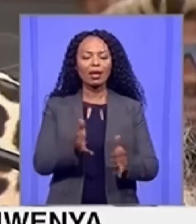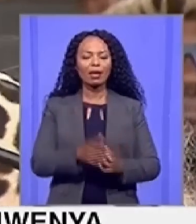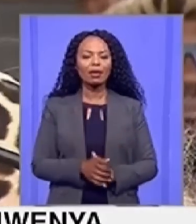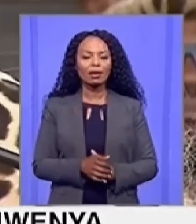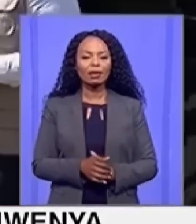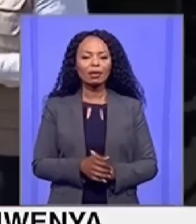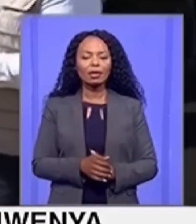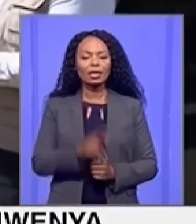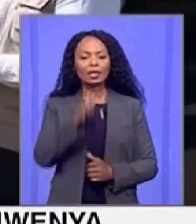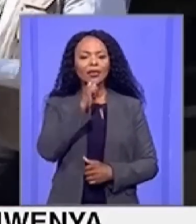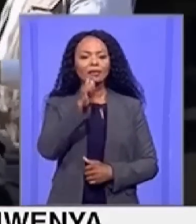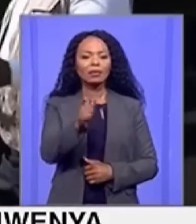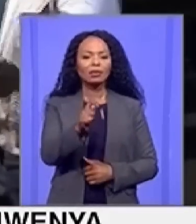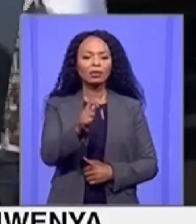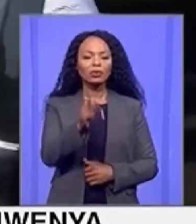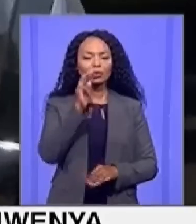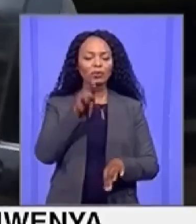lokumele iqiniso.